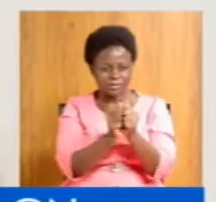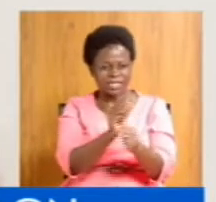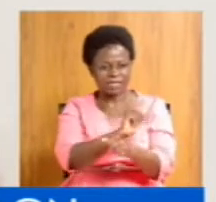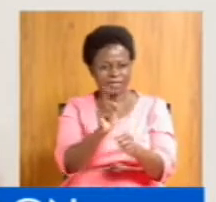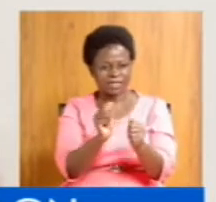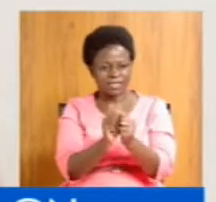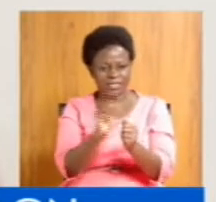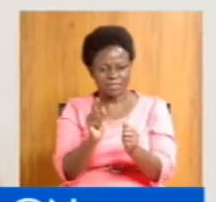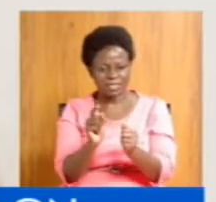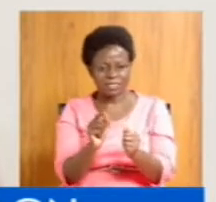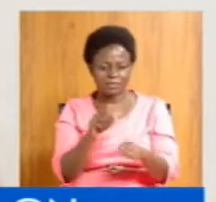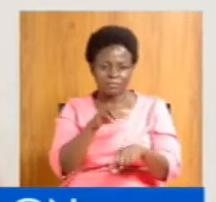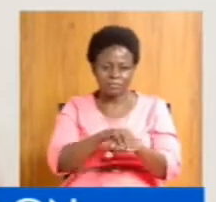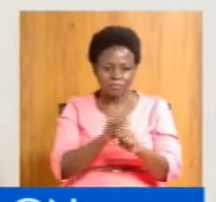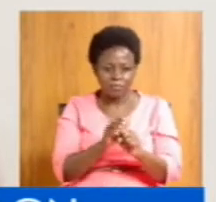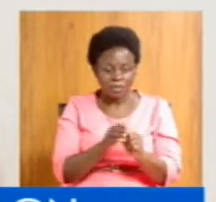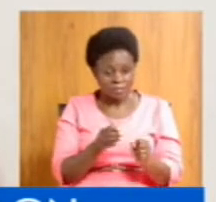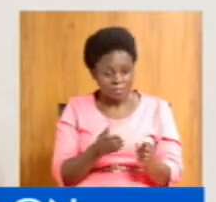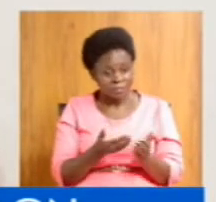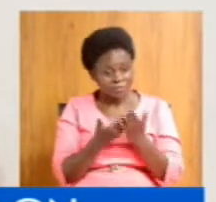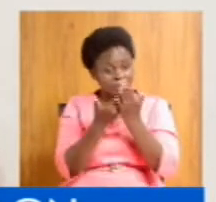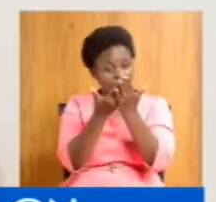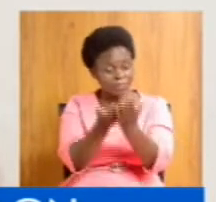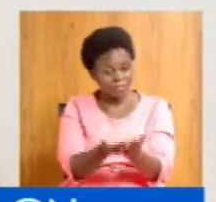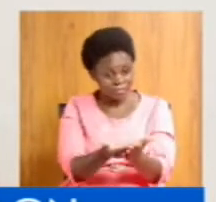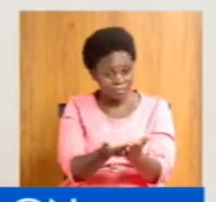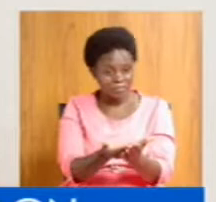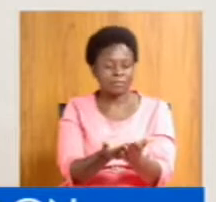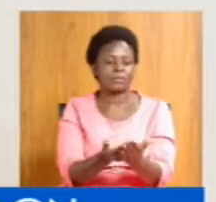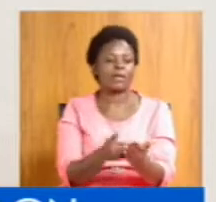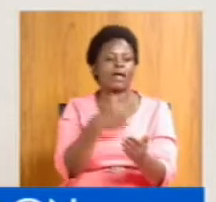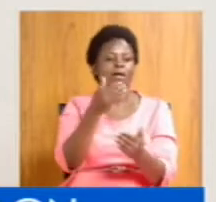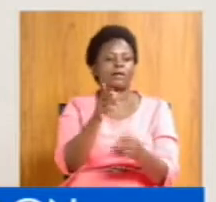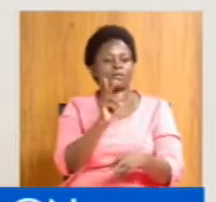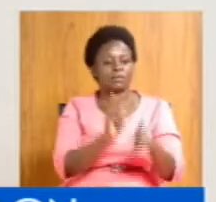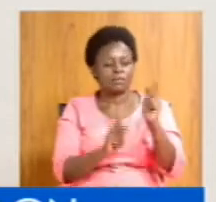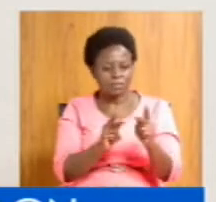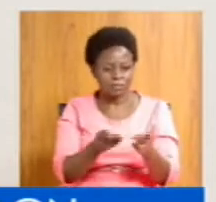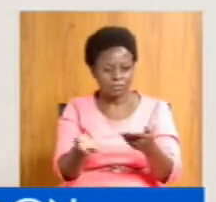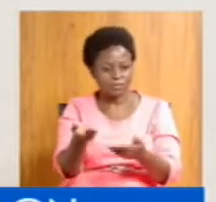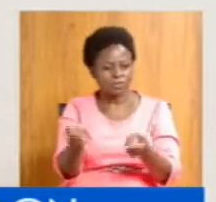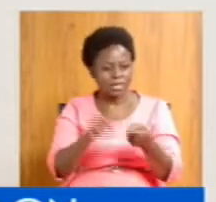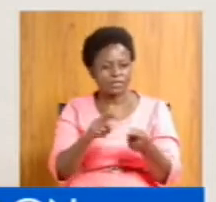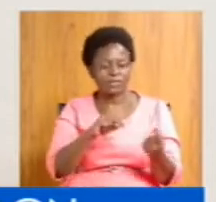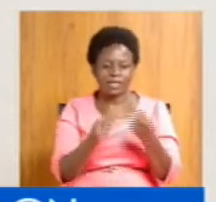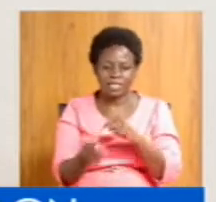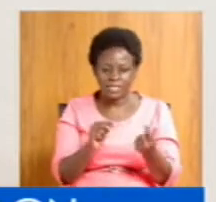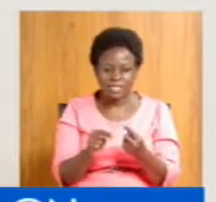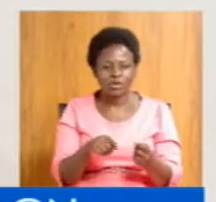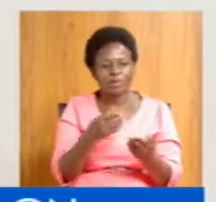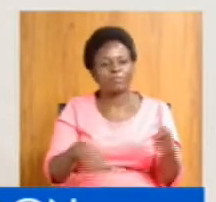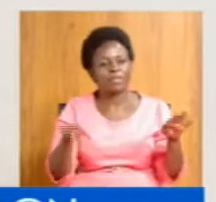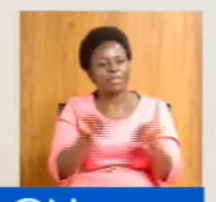or thereabouts to make their case. And after that, you in the audience, you'll engage them or add to their discussion, or